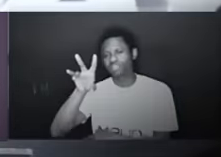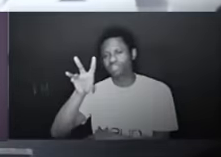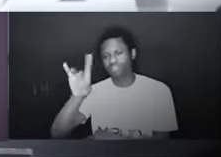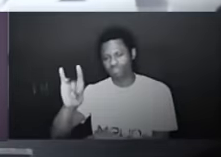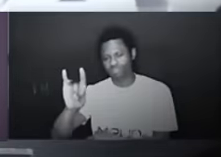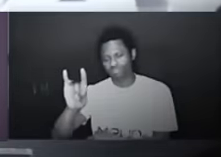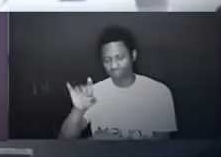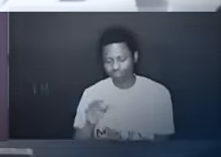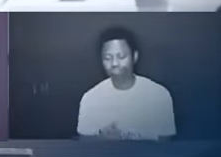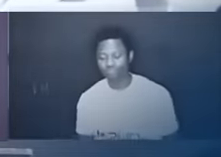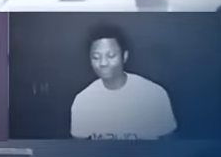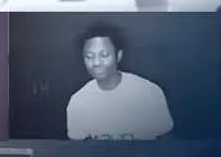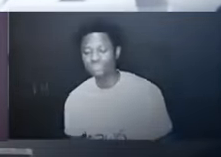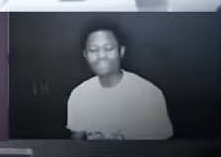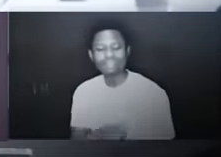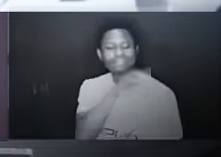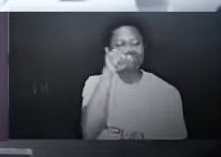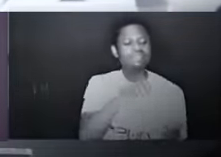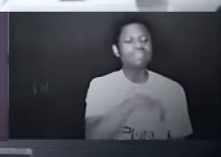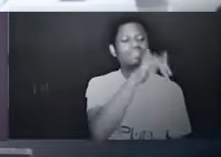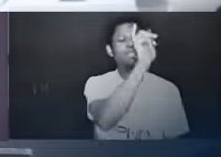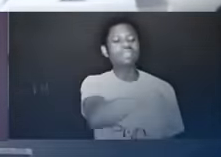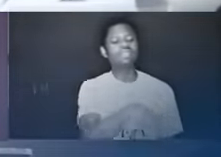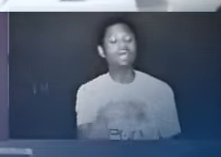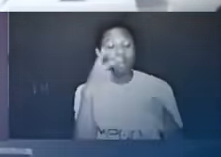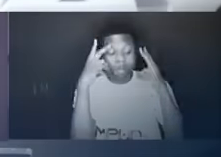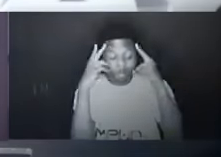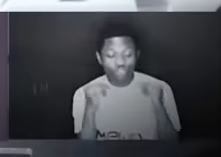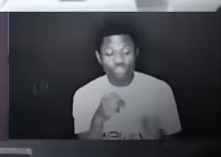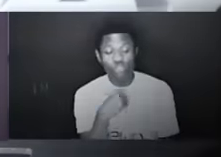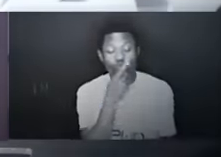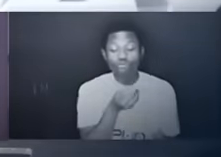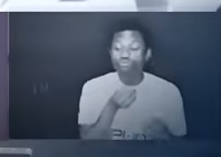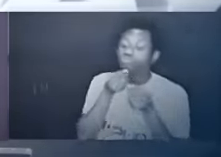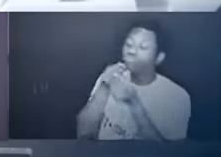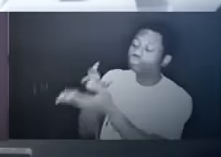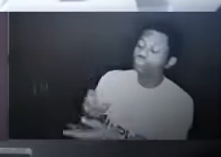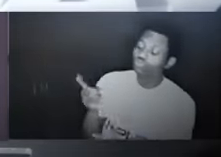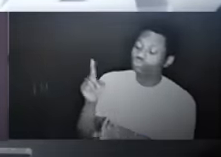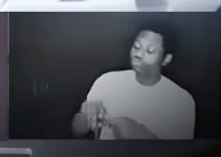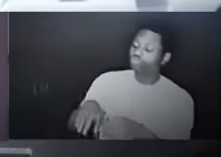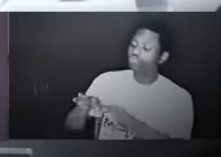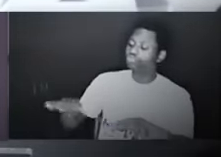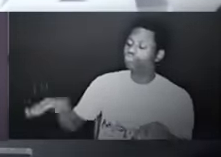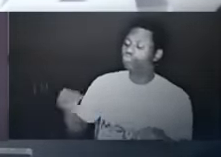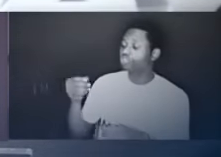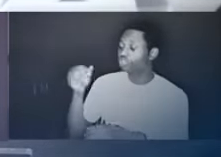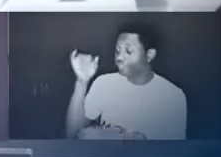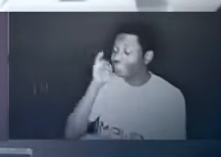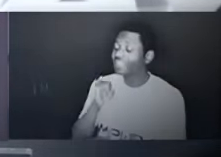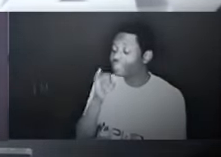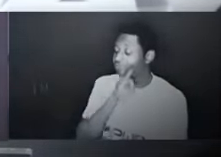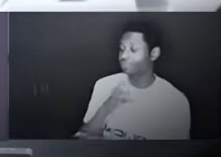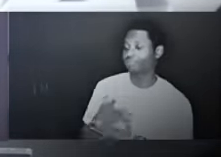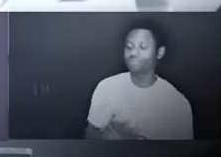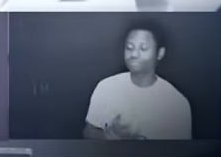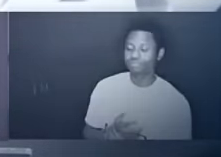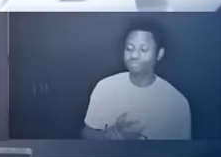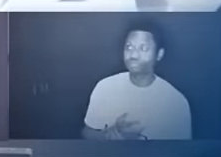Moses, which said unto the children of Israel, a prophet shall the Lord your God